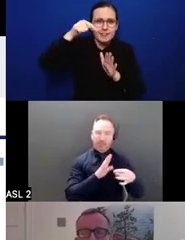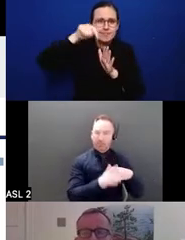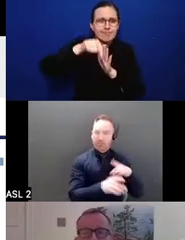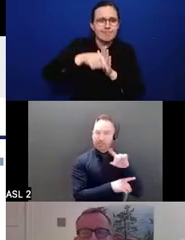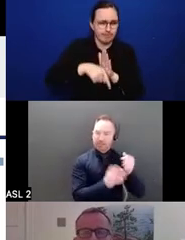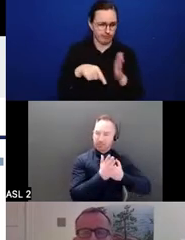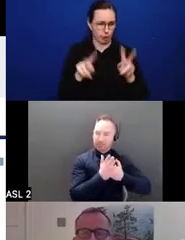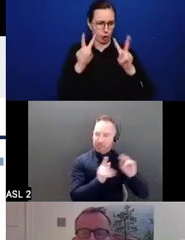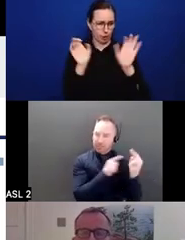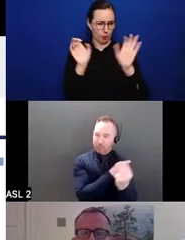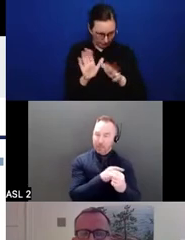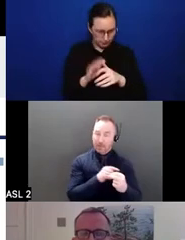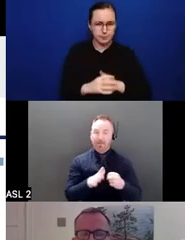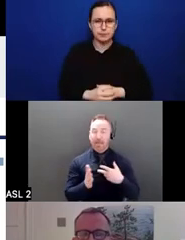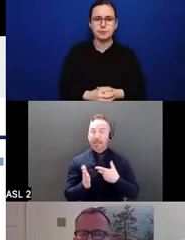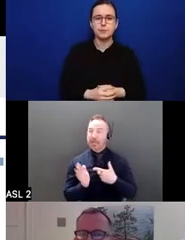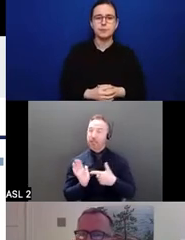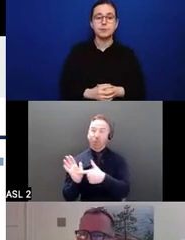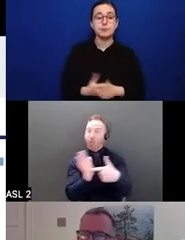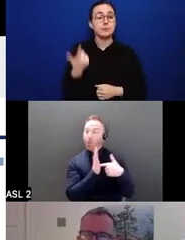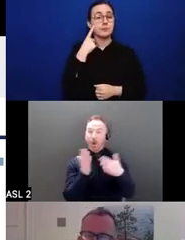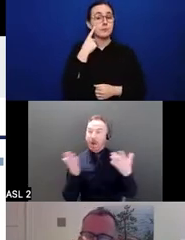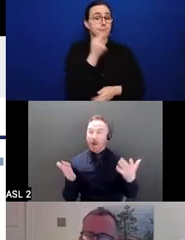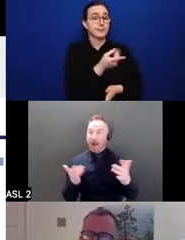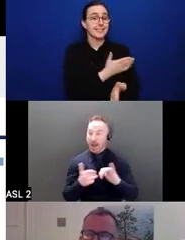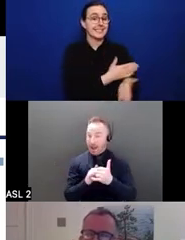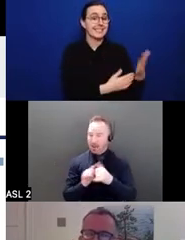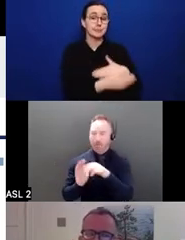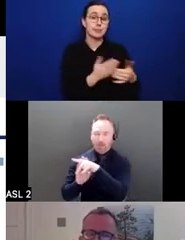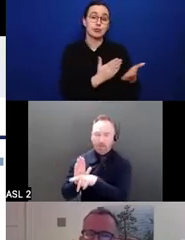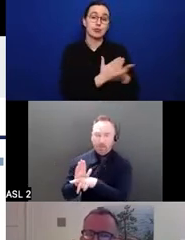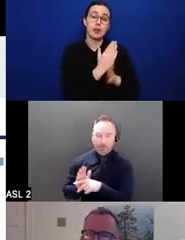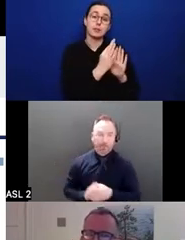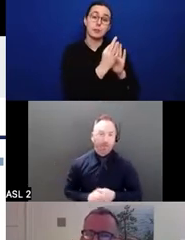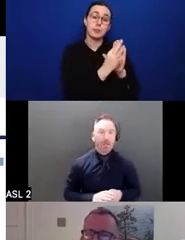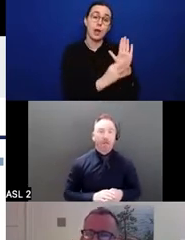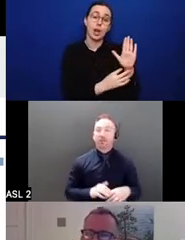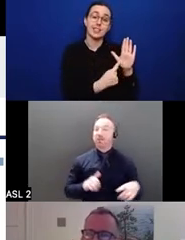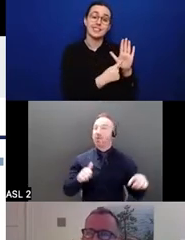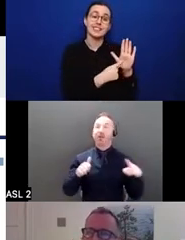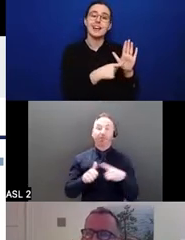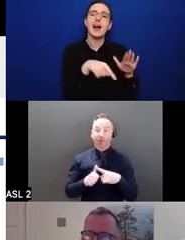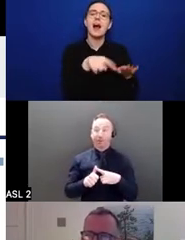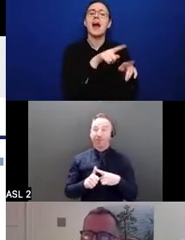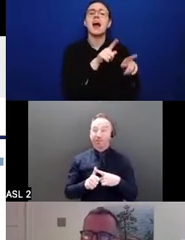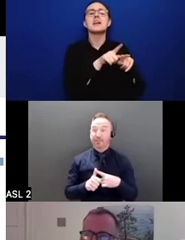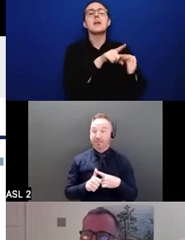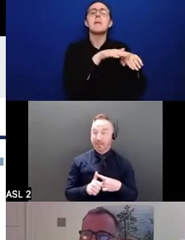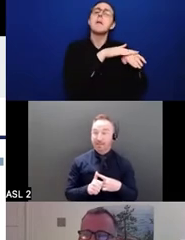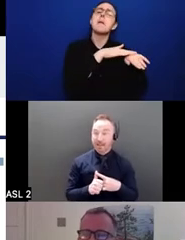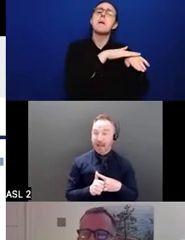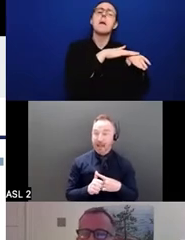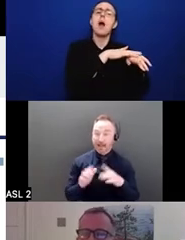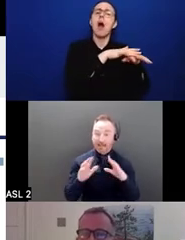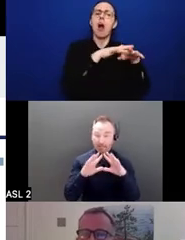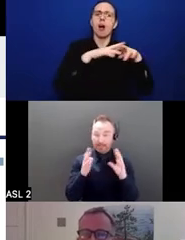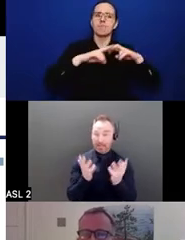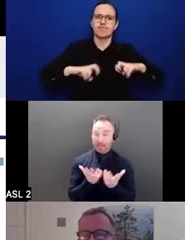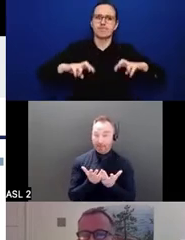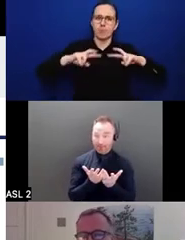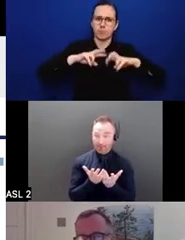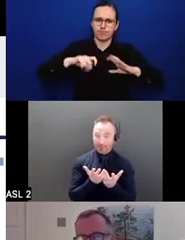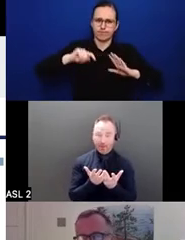be represented through policies. So our first layer of analysis was just looking at what are the phrases that appear commonly